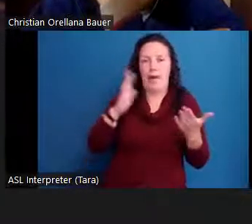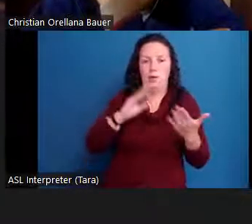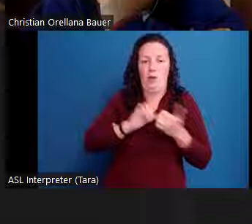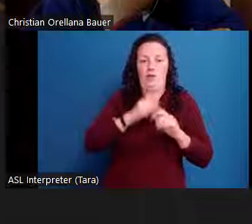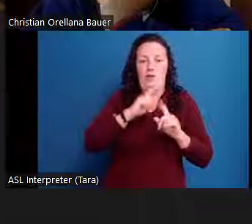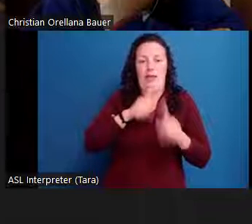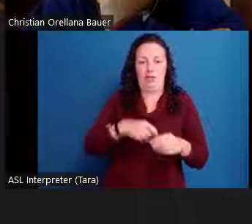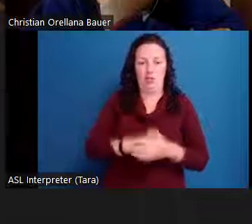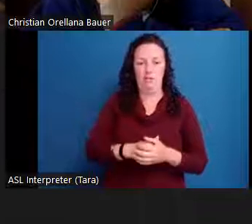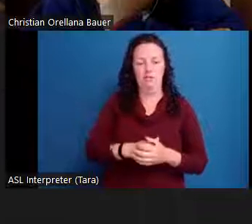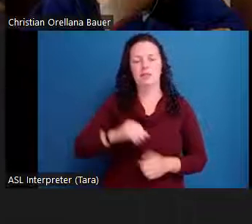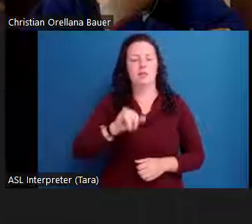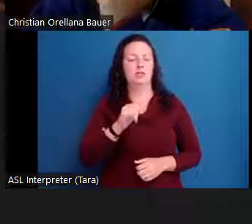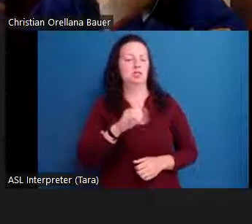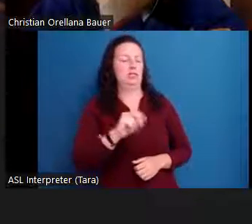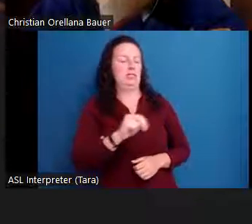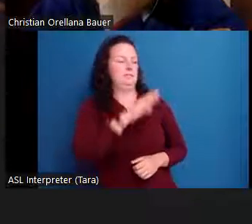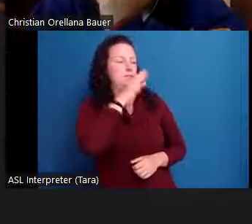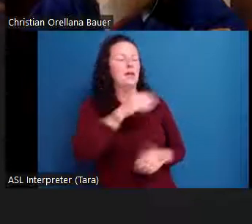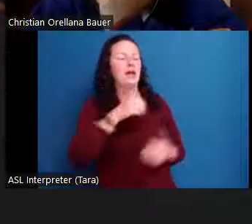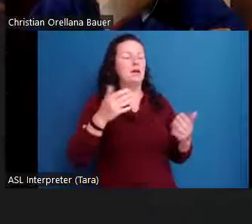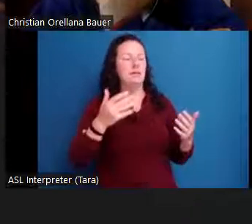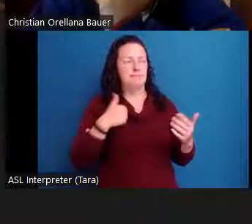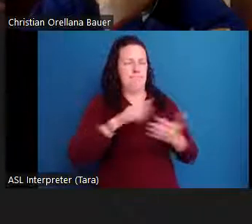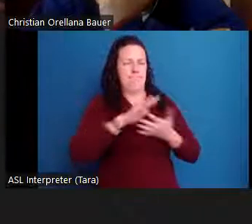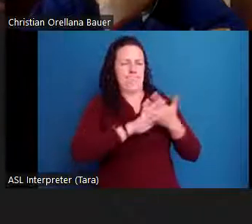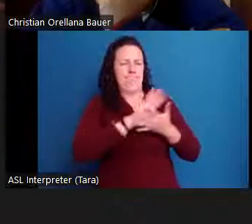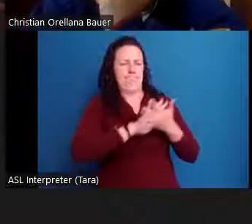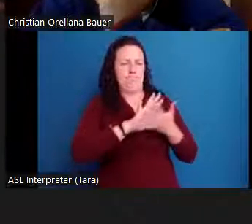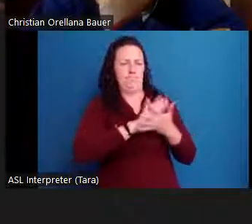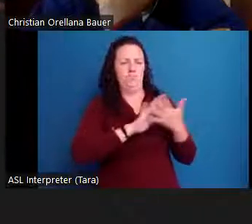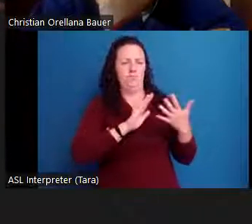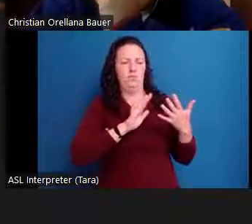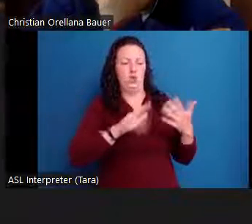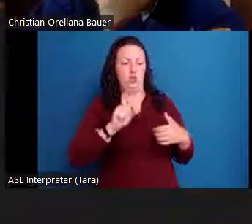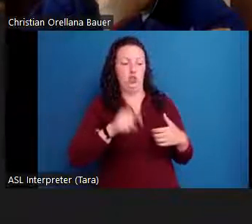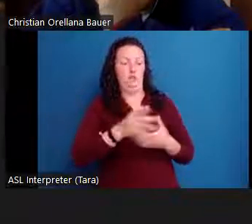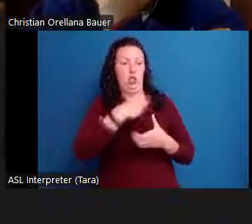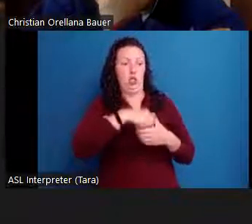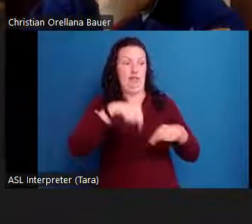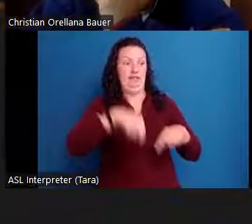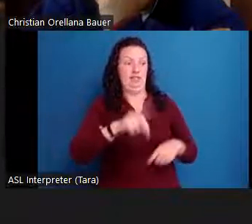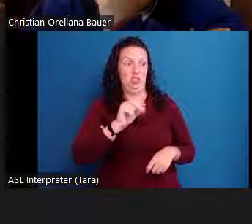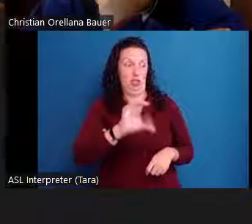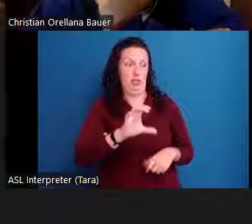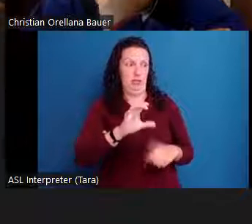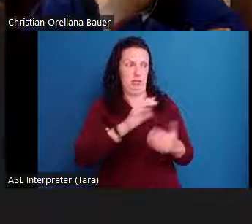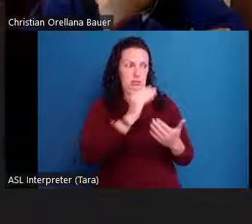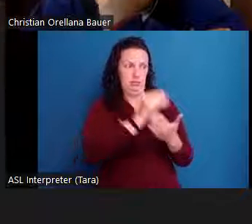Because it's unclear to me what belongs in these category, in these on this document and what doesn't in general.